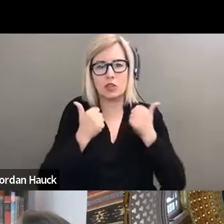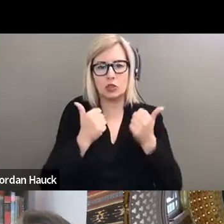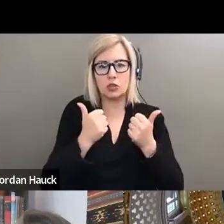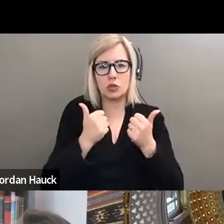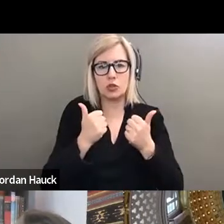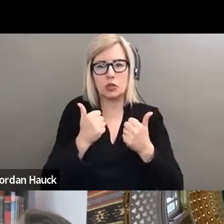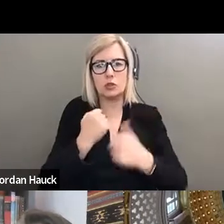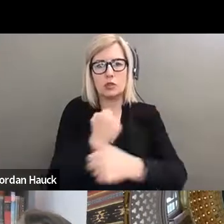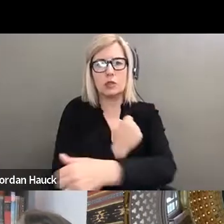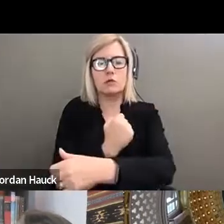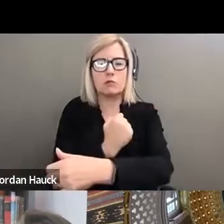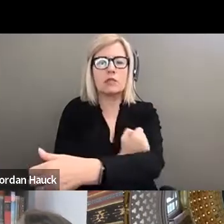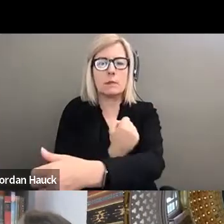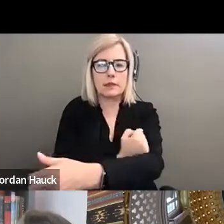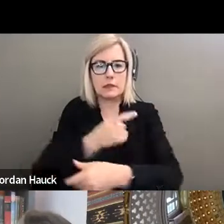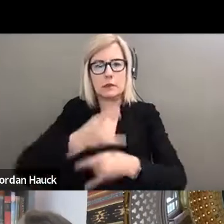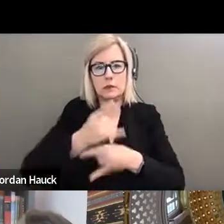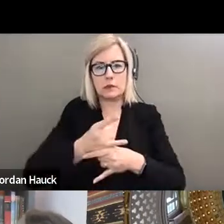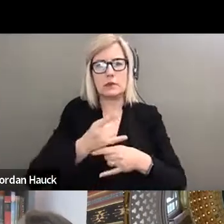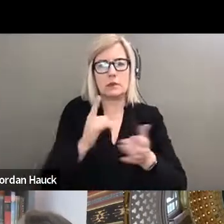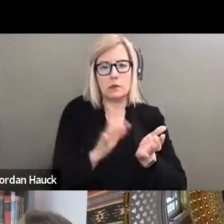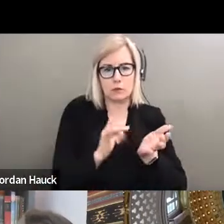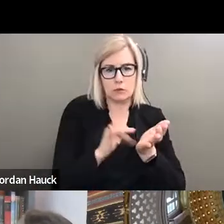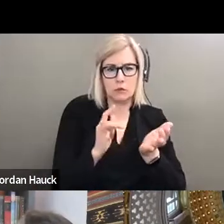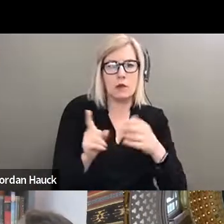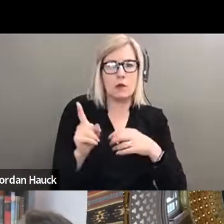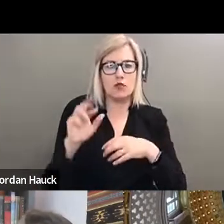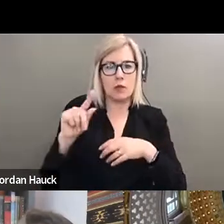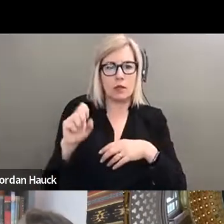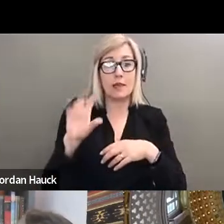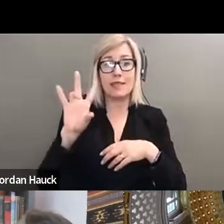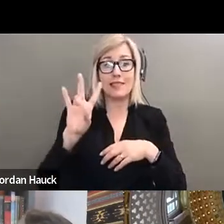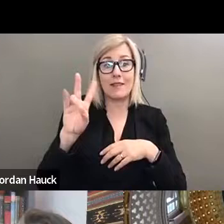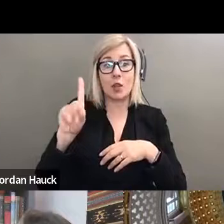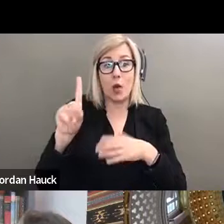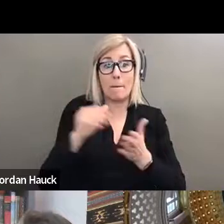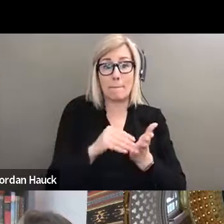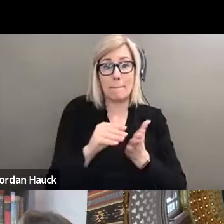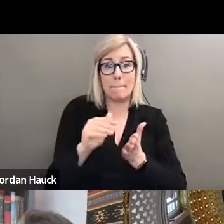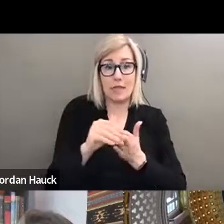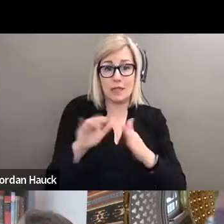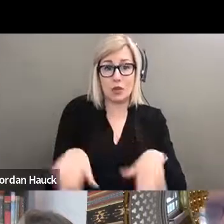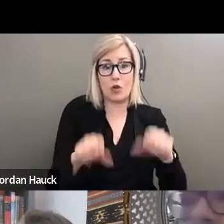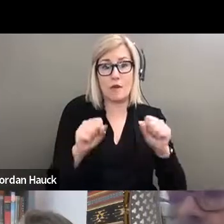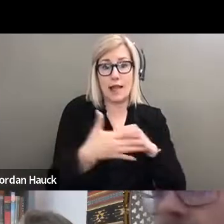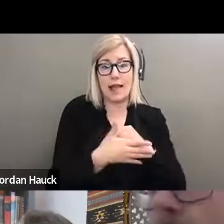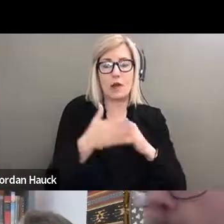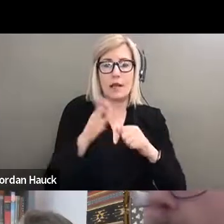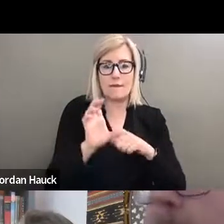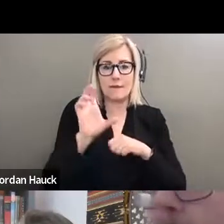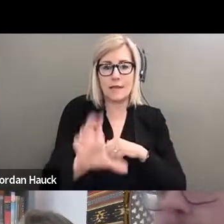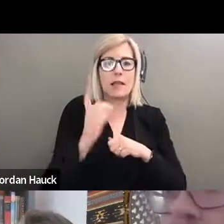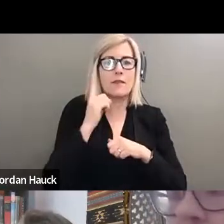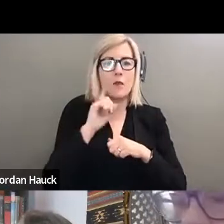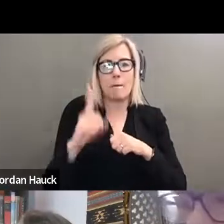use treatment rates. 71 million, which was expected to take over the county funding for the mental health and